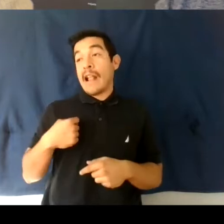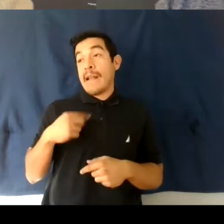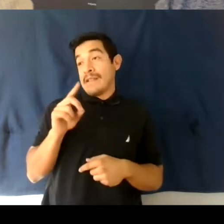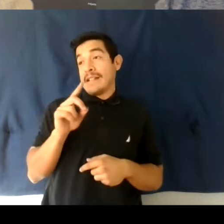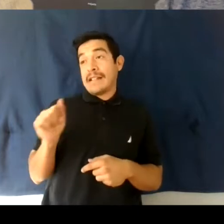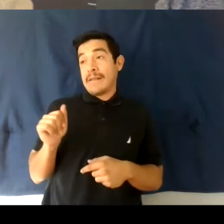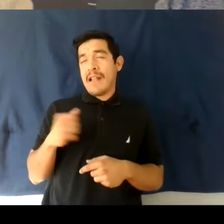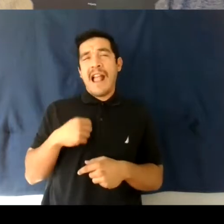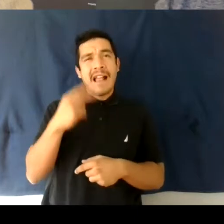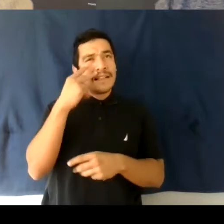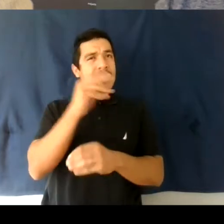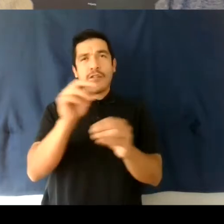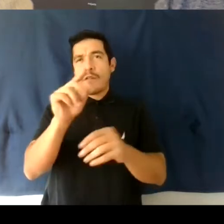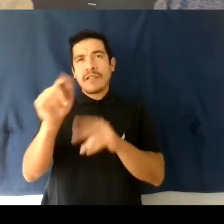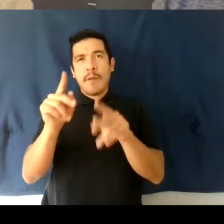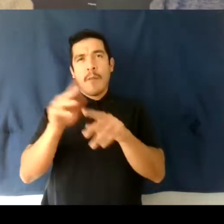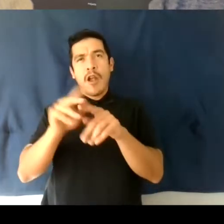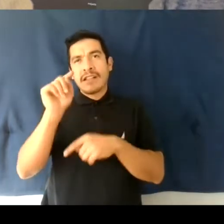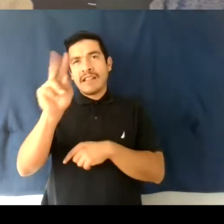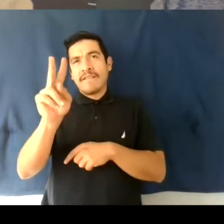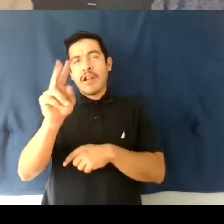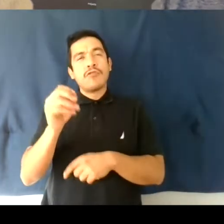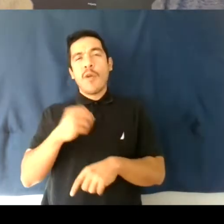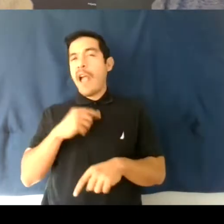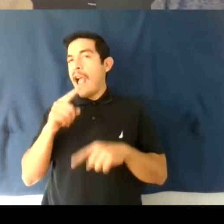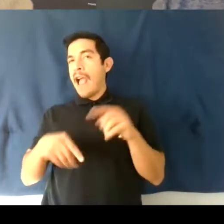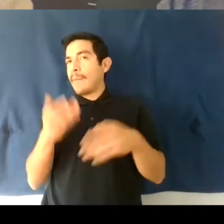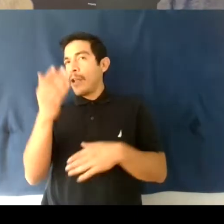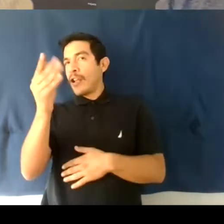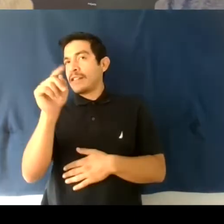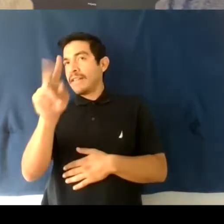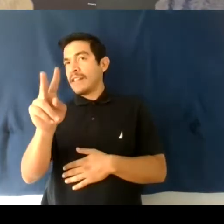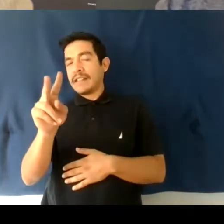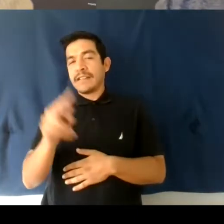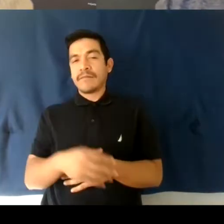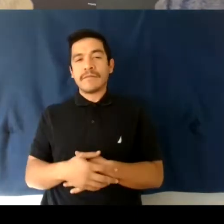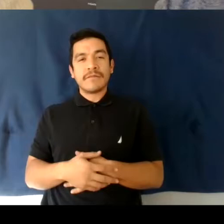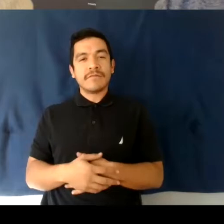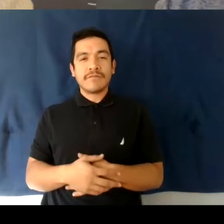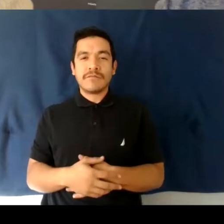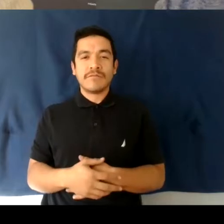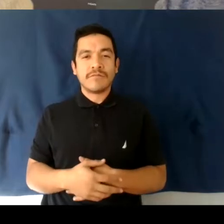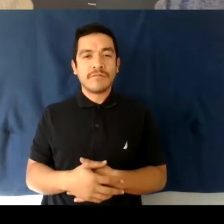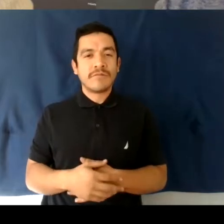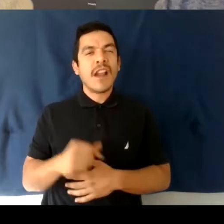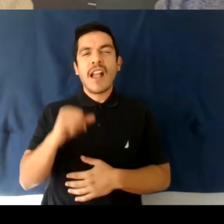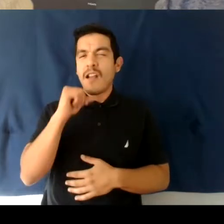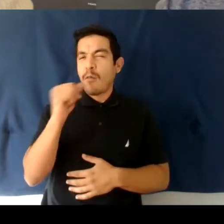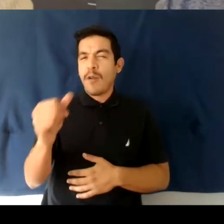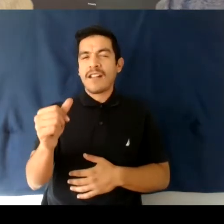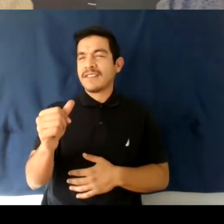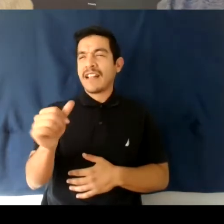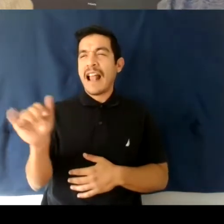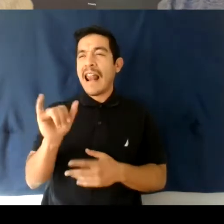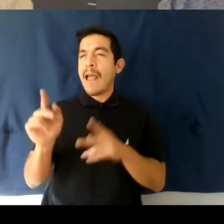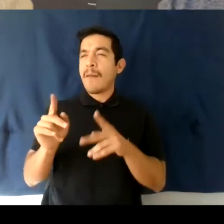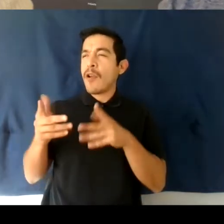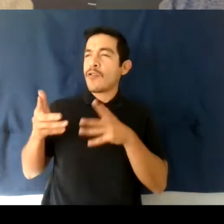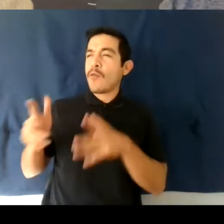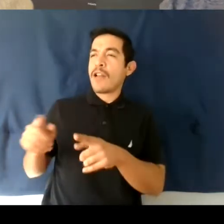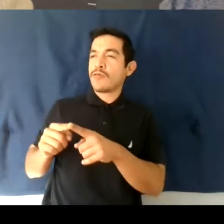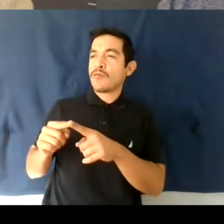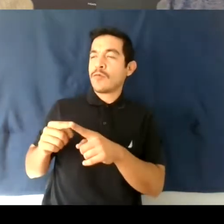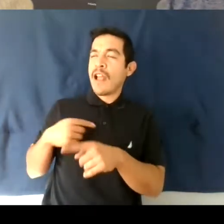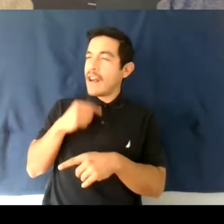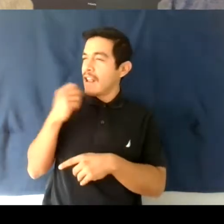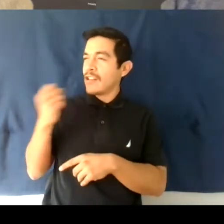are no disabled people on TV, so I can't be on TV. It wasn't even like oh, like people don't want to. It was just like, and